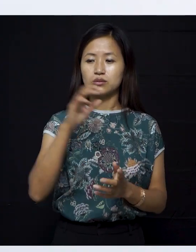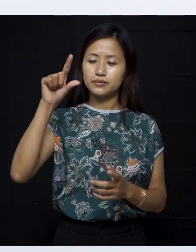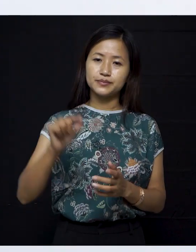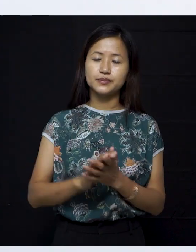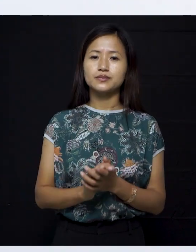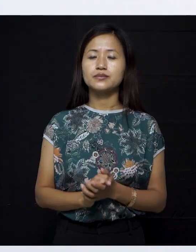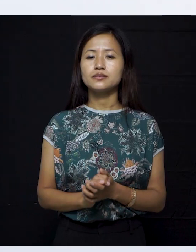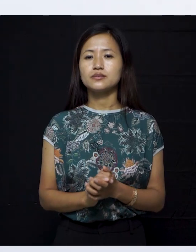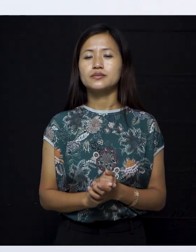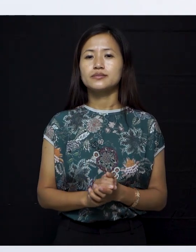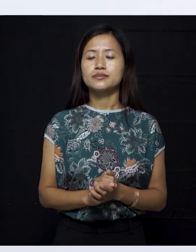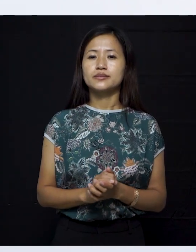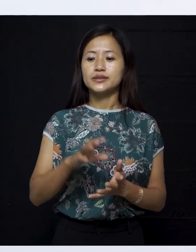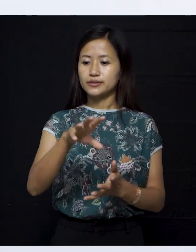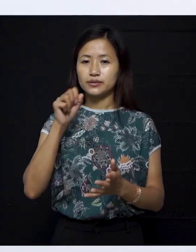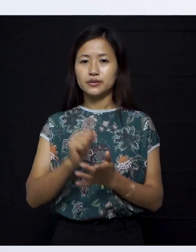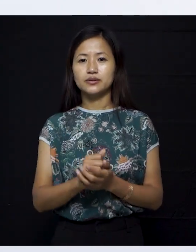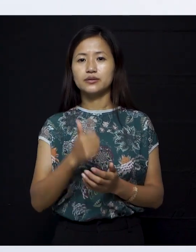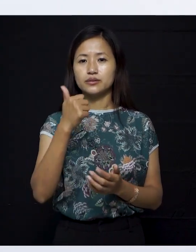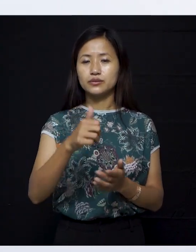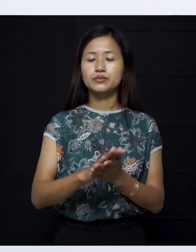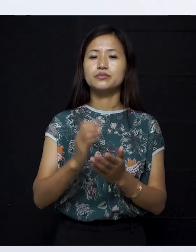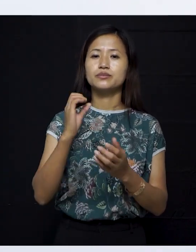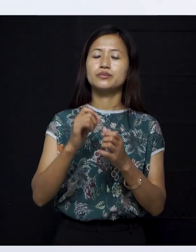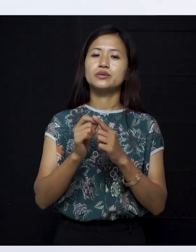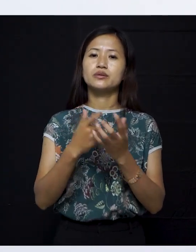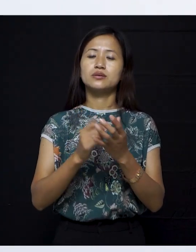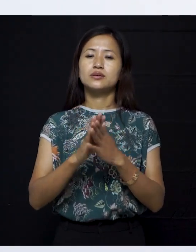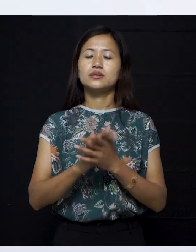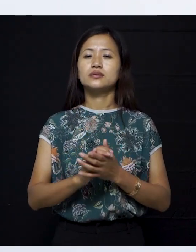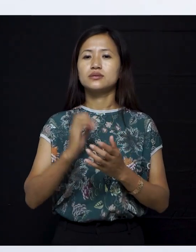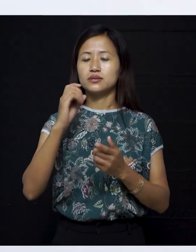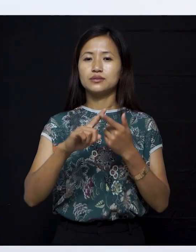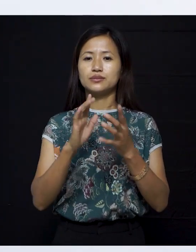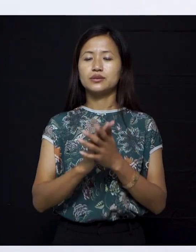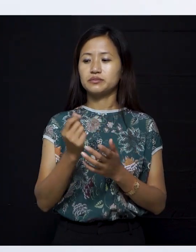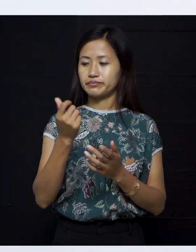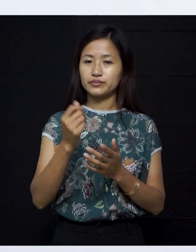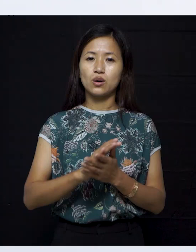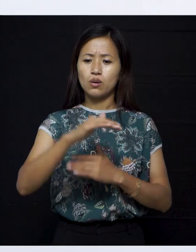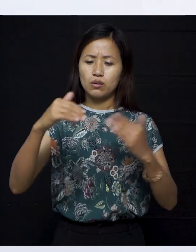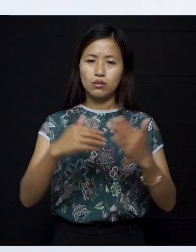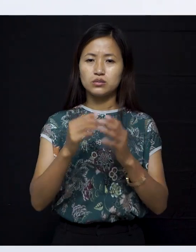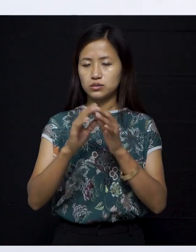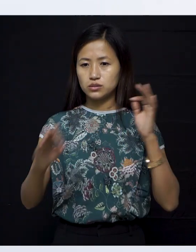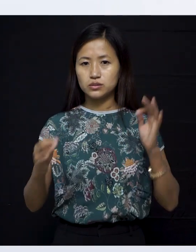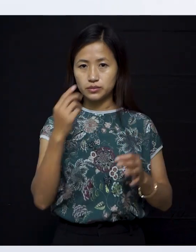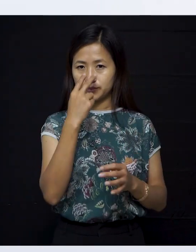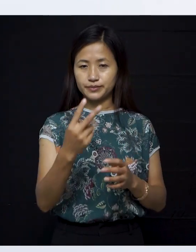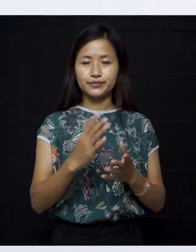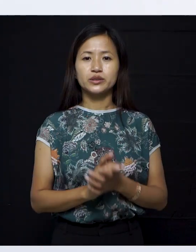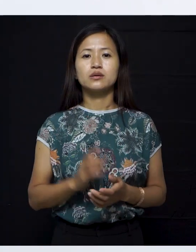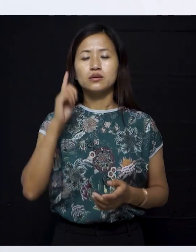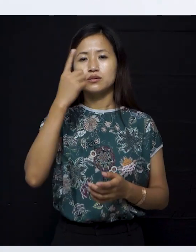that Kathleen would never be able to get a good price for the pig. These are the things that we see in the whole story. One main thing that you have to